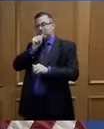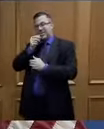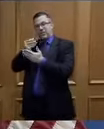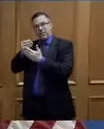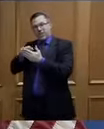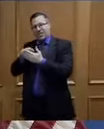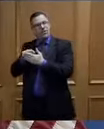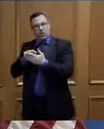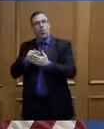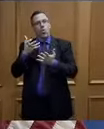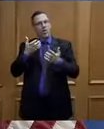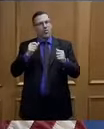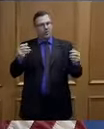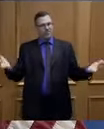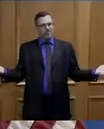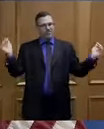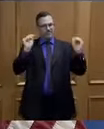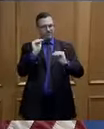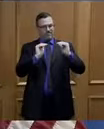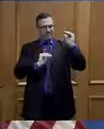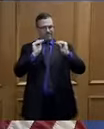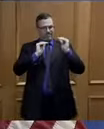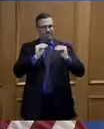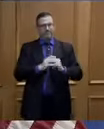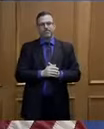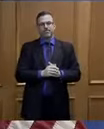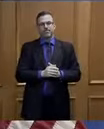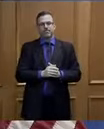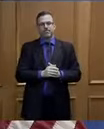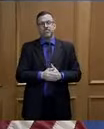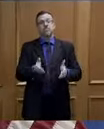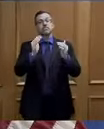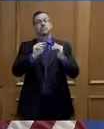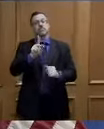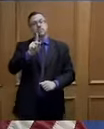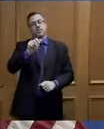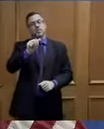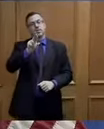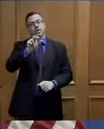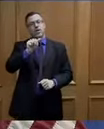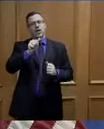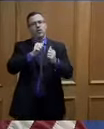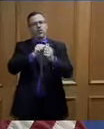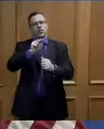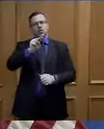Next up, we'll go to Kara Hartnett with the Nashville Post. Kara, your line is unmuted.